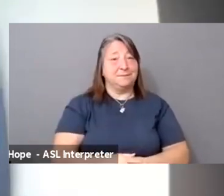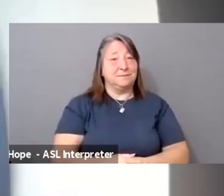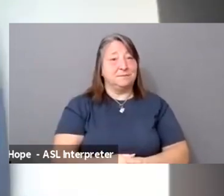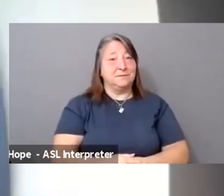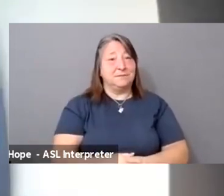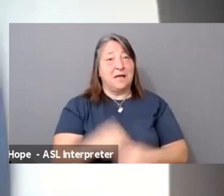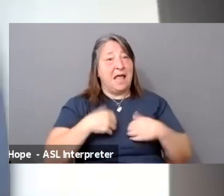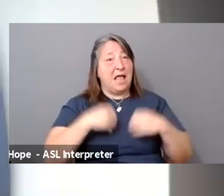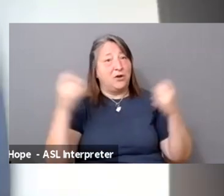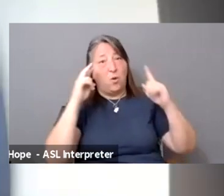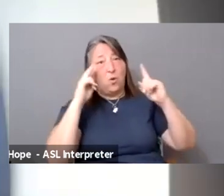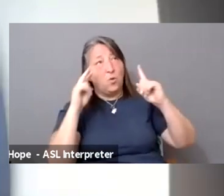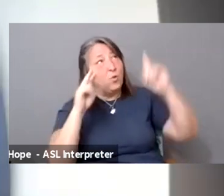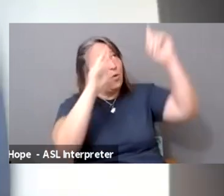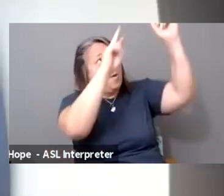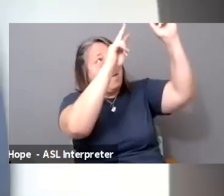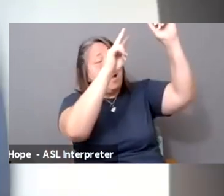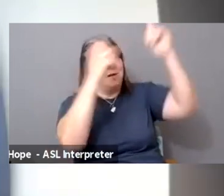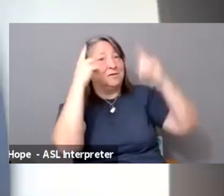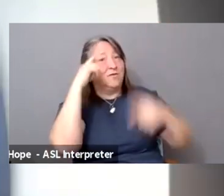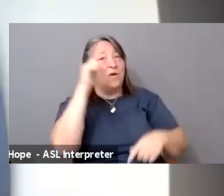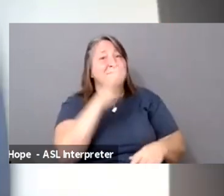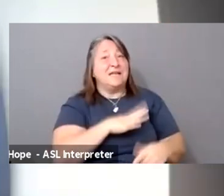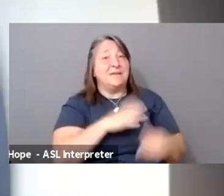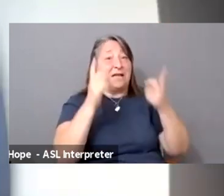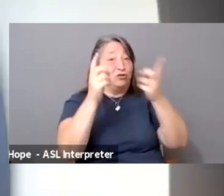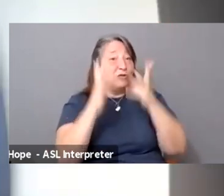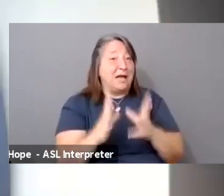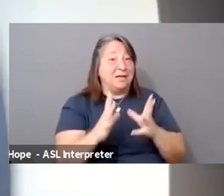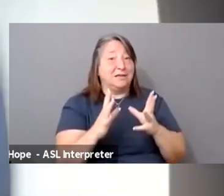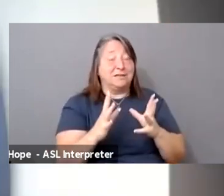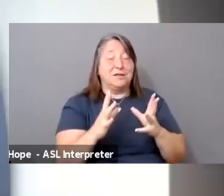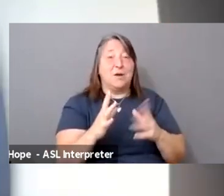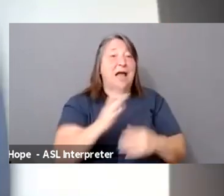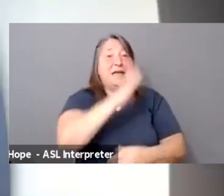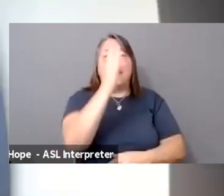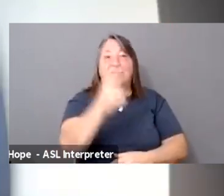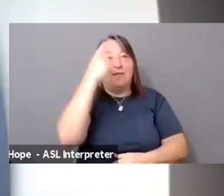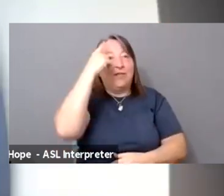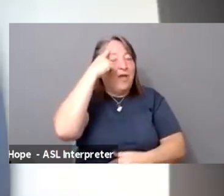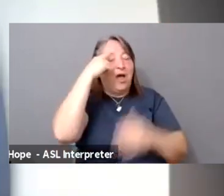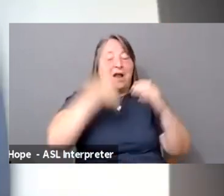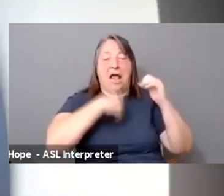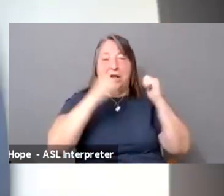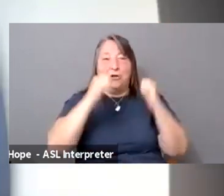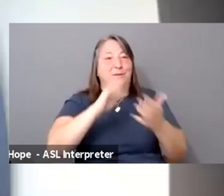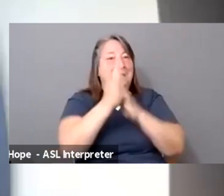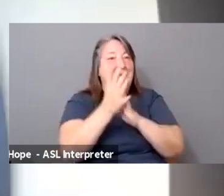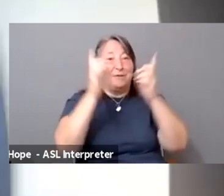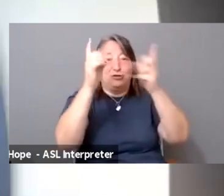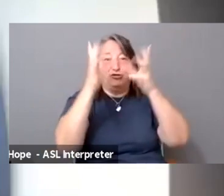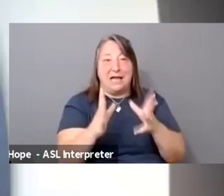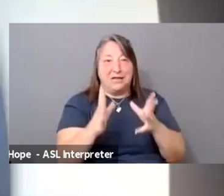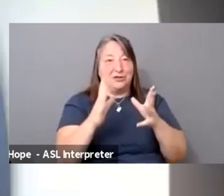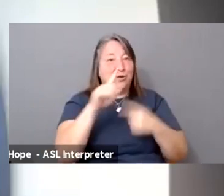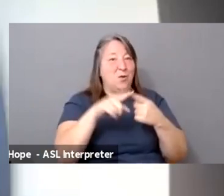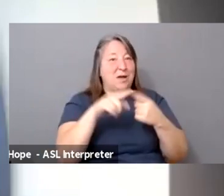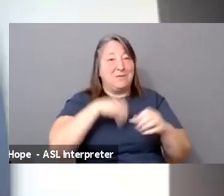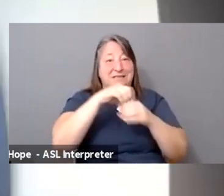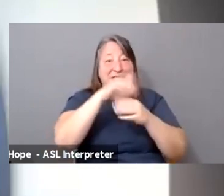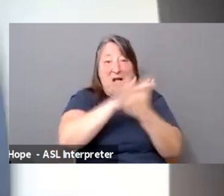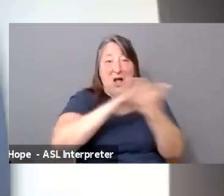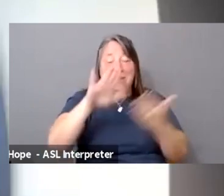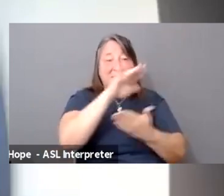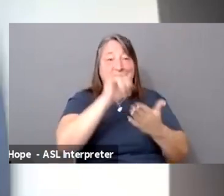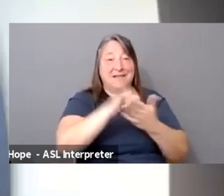models as female directors, so it wasn't a path I even thought of choosing when I was in college. And that actually delayed my journey